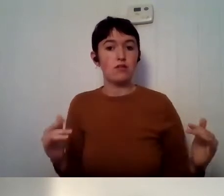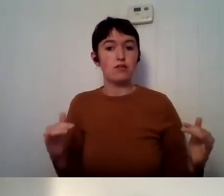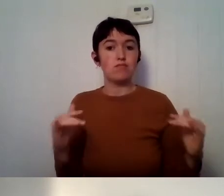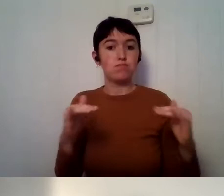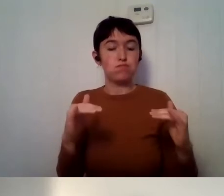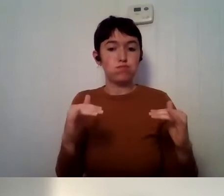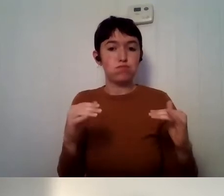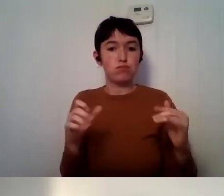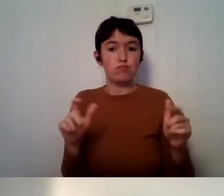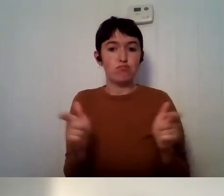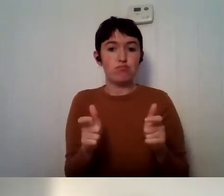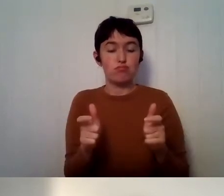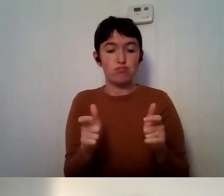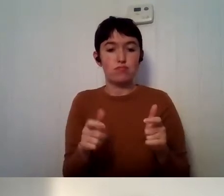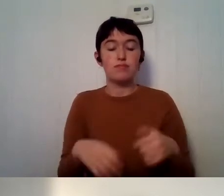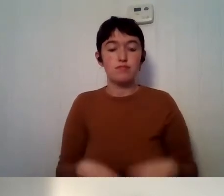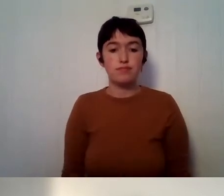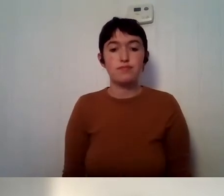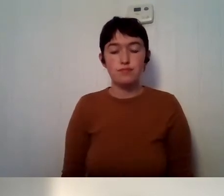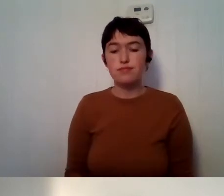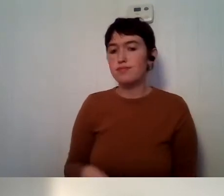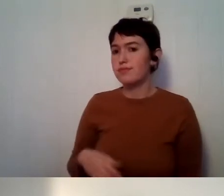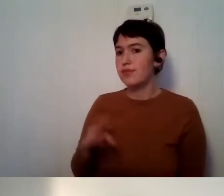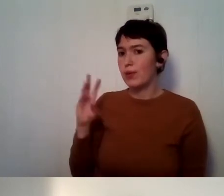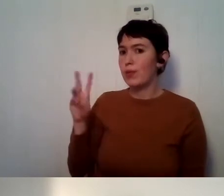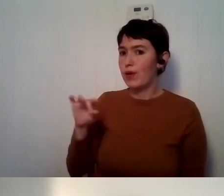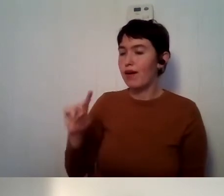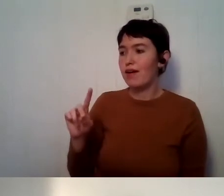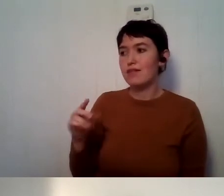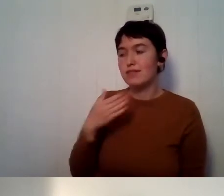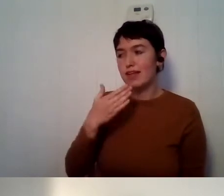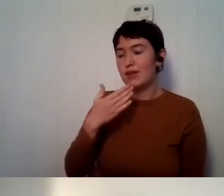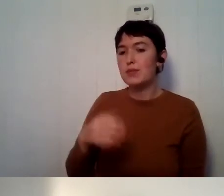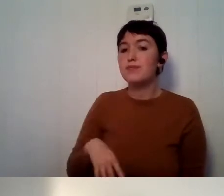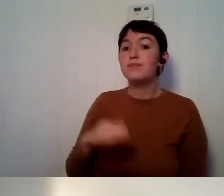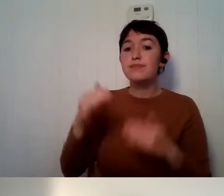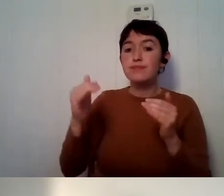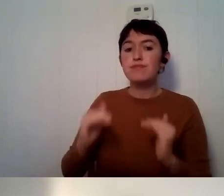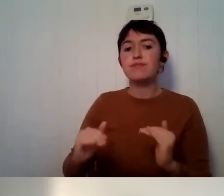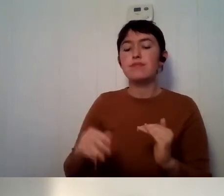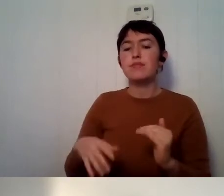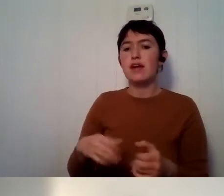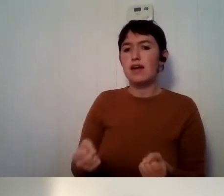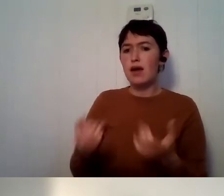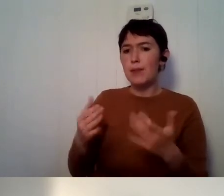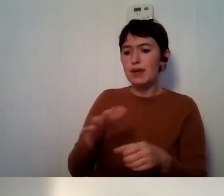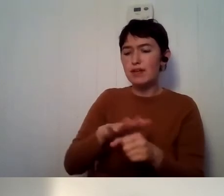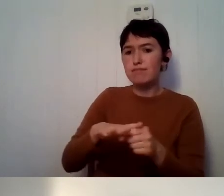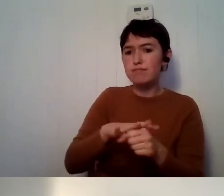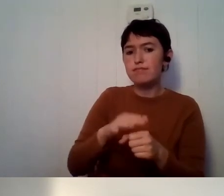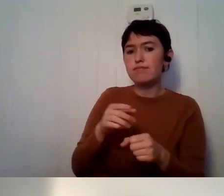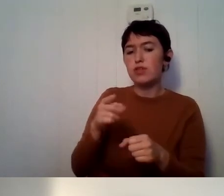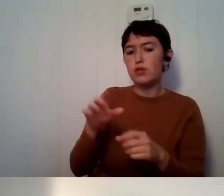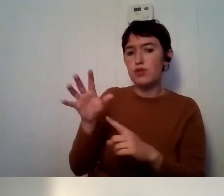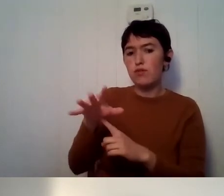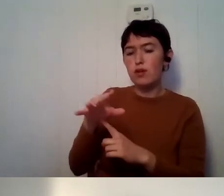That's wild. Thank you for that. The next question is from an 8th grade classroom. How many locations of the ones that you filmed are currently